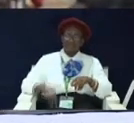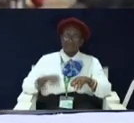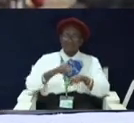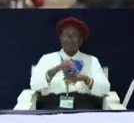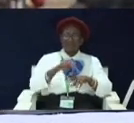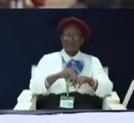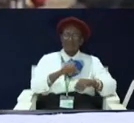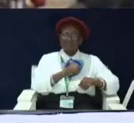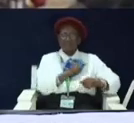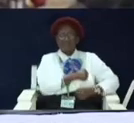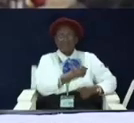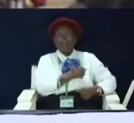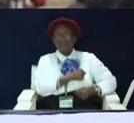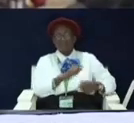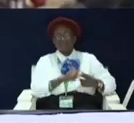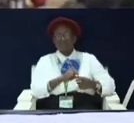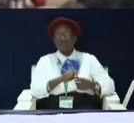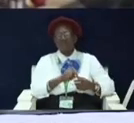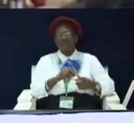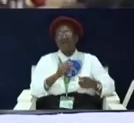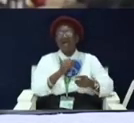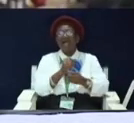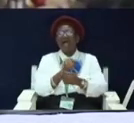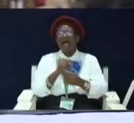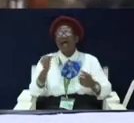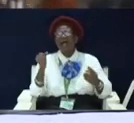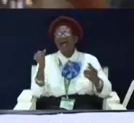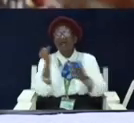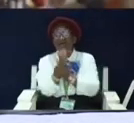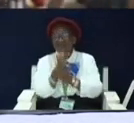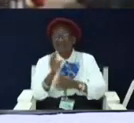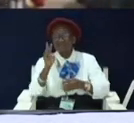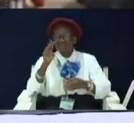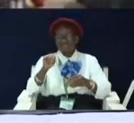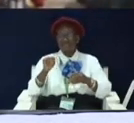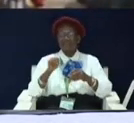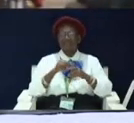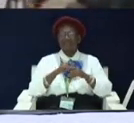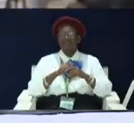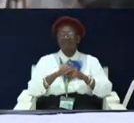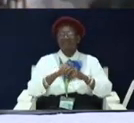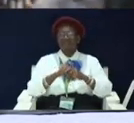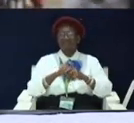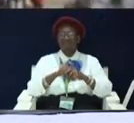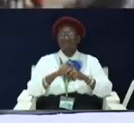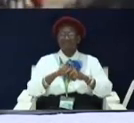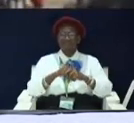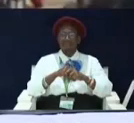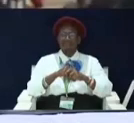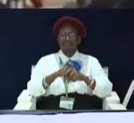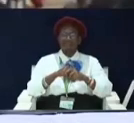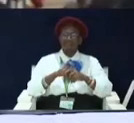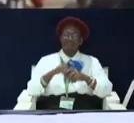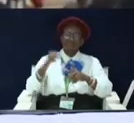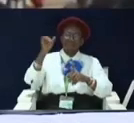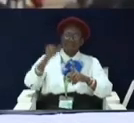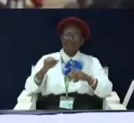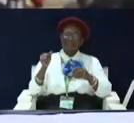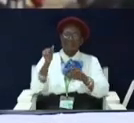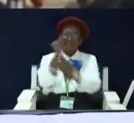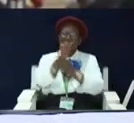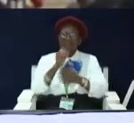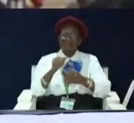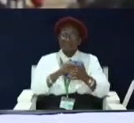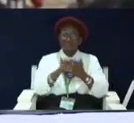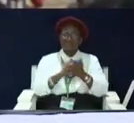to arrest him, nigbati oba ran awon omogun pe ki won lo mu wa, he arrested those who were